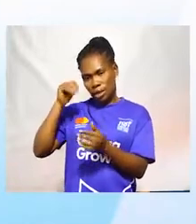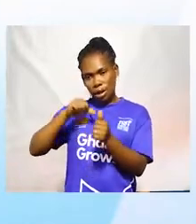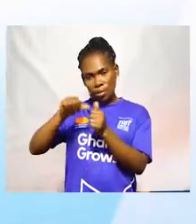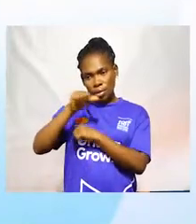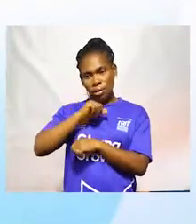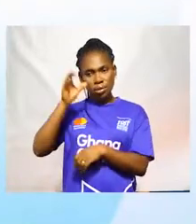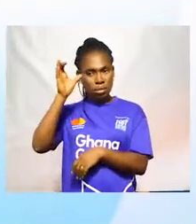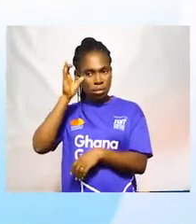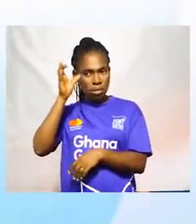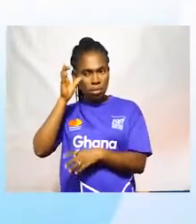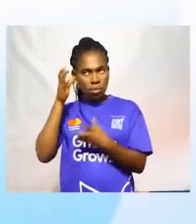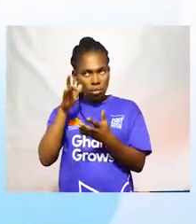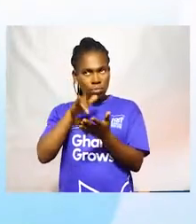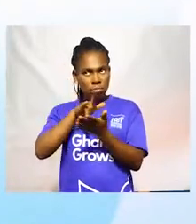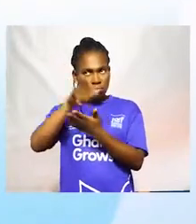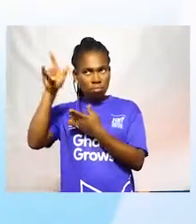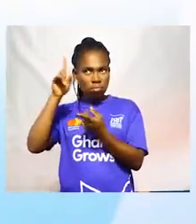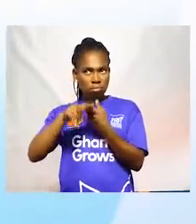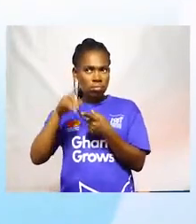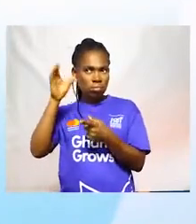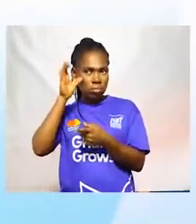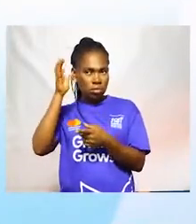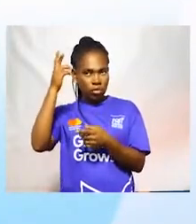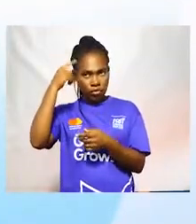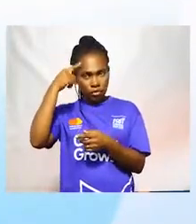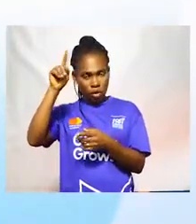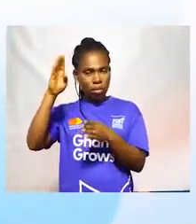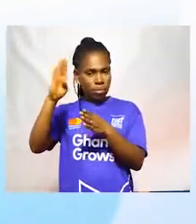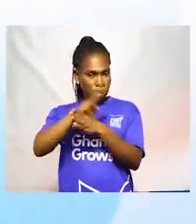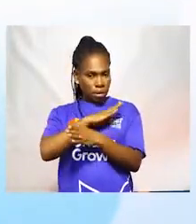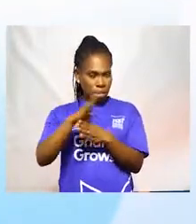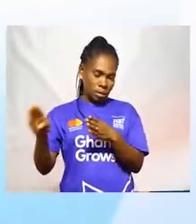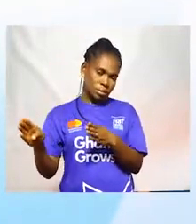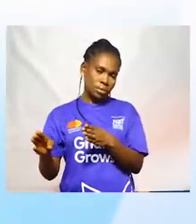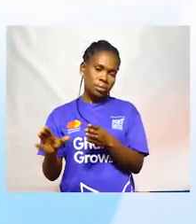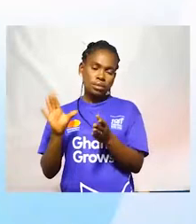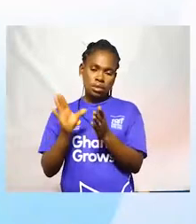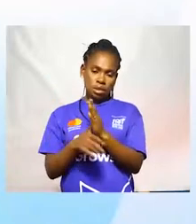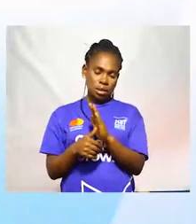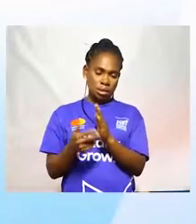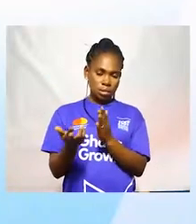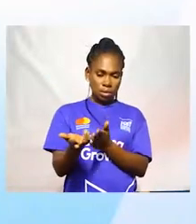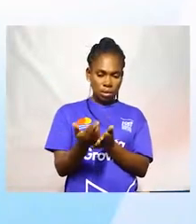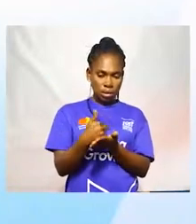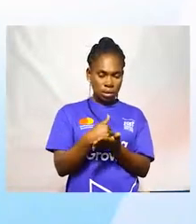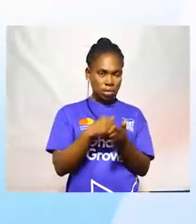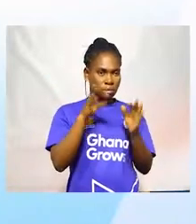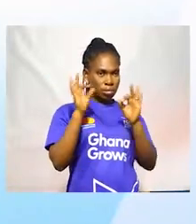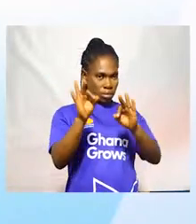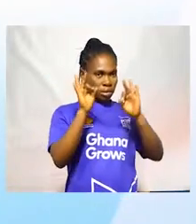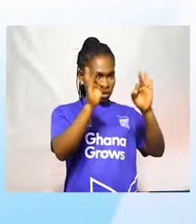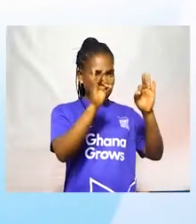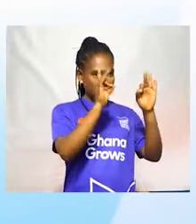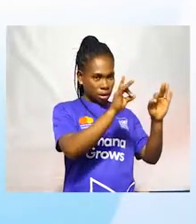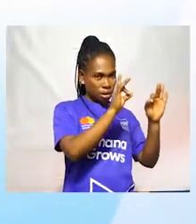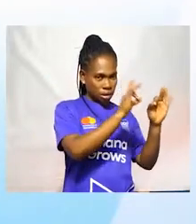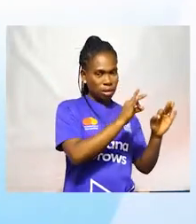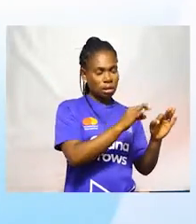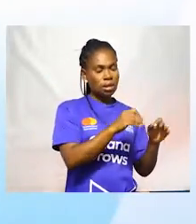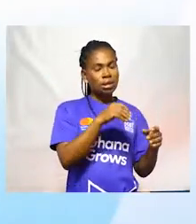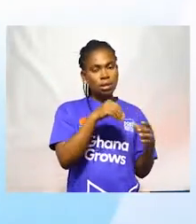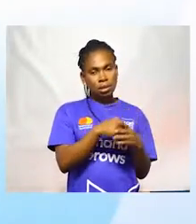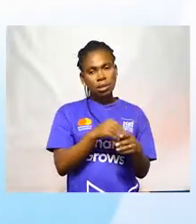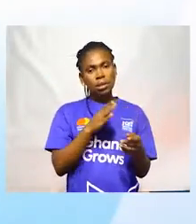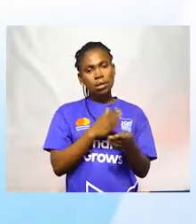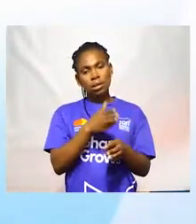does a man grow up wanting to go to China? It's just not easy at all. Then being a campus preacher man, fixing tents, fixing